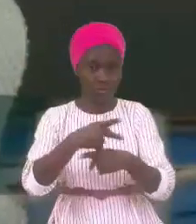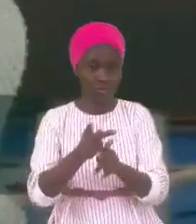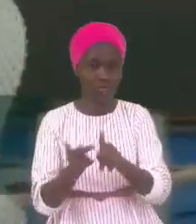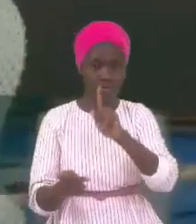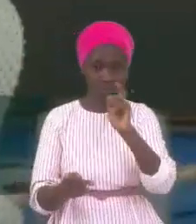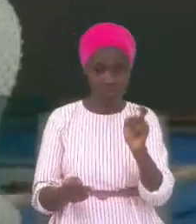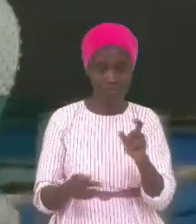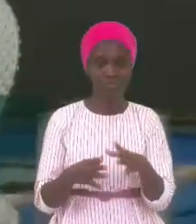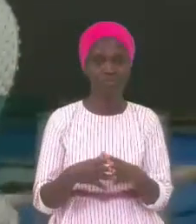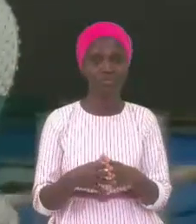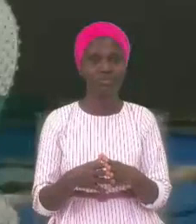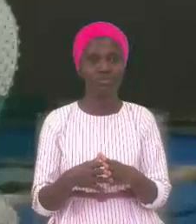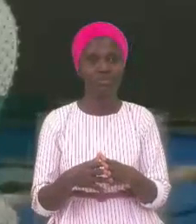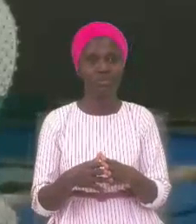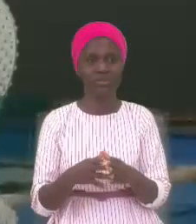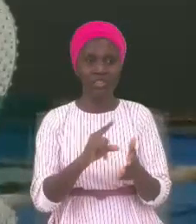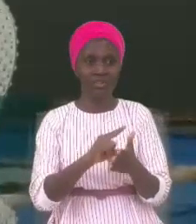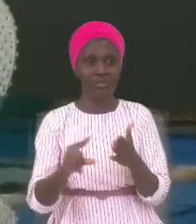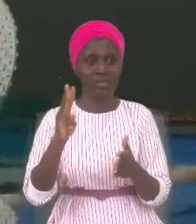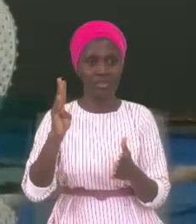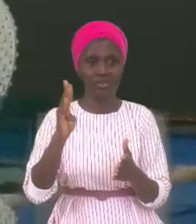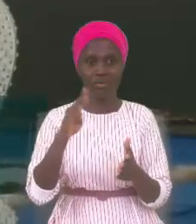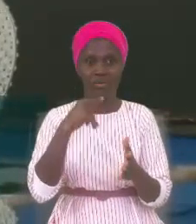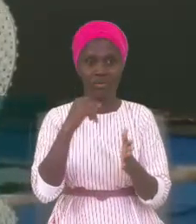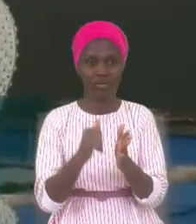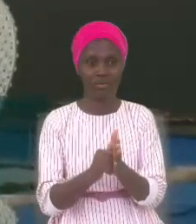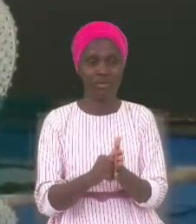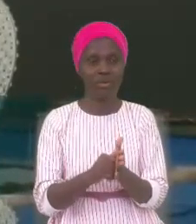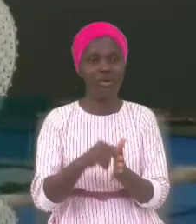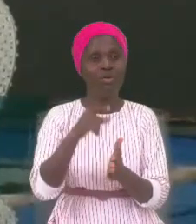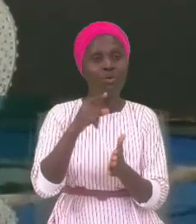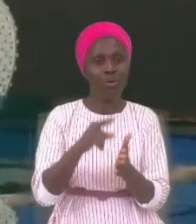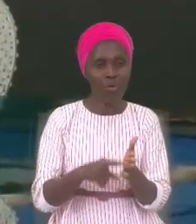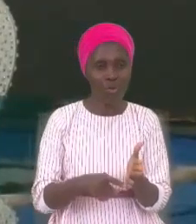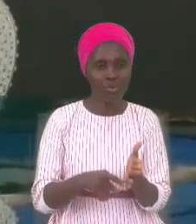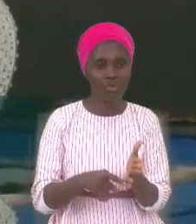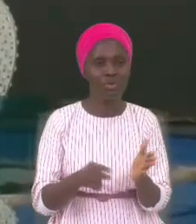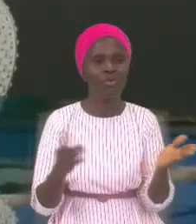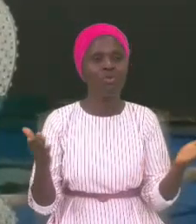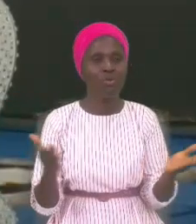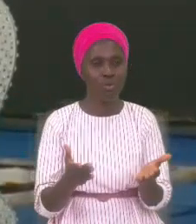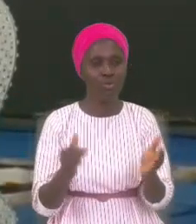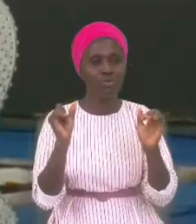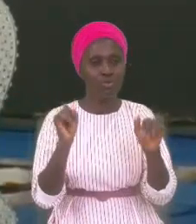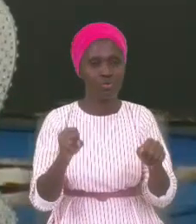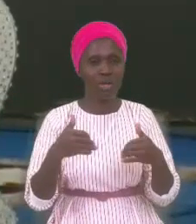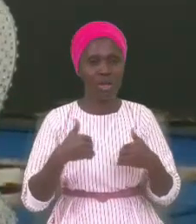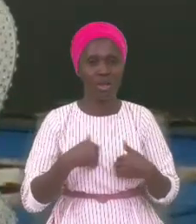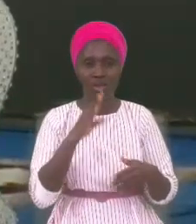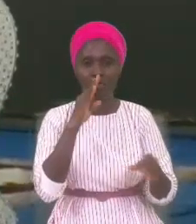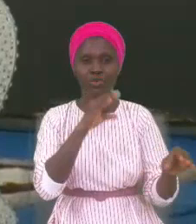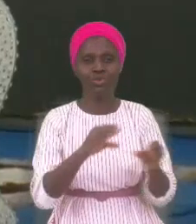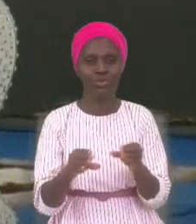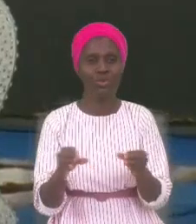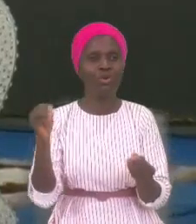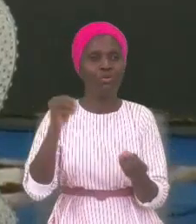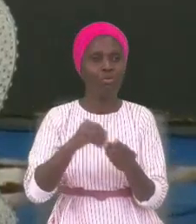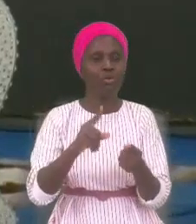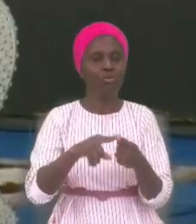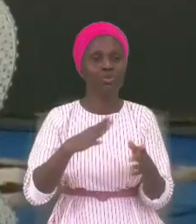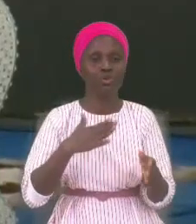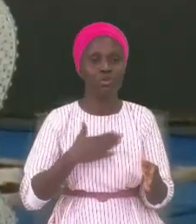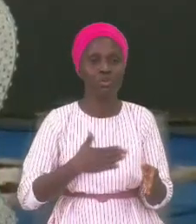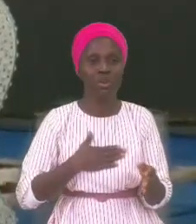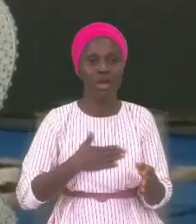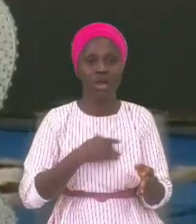us, what could have been done much of my vineyard that